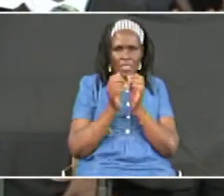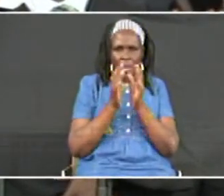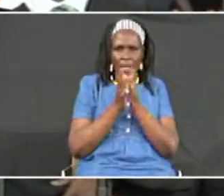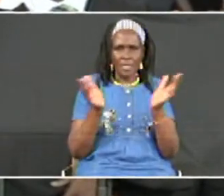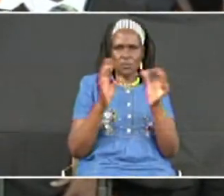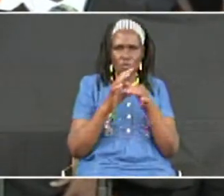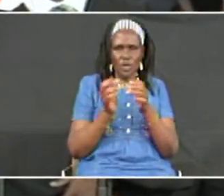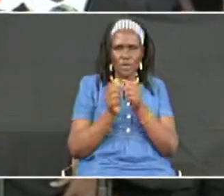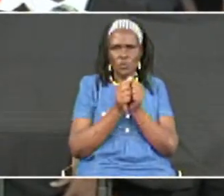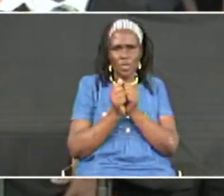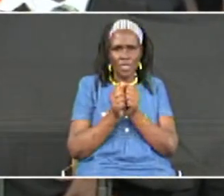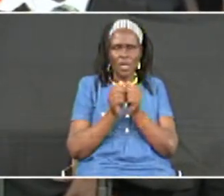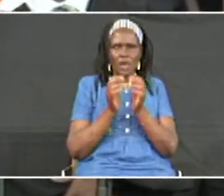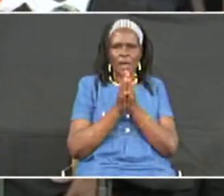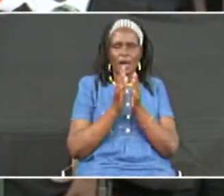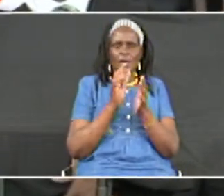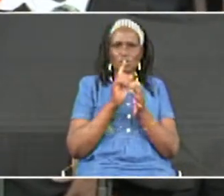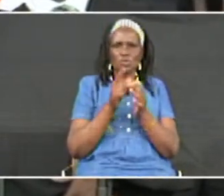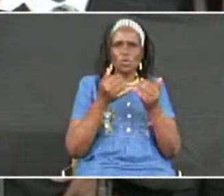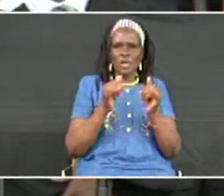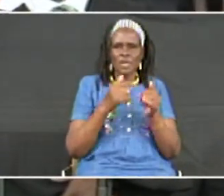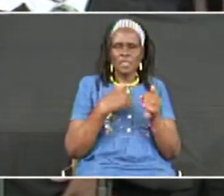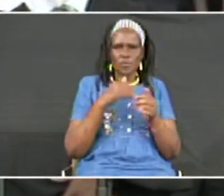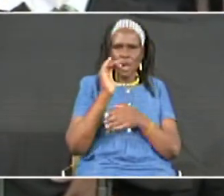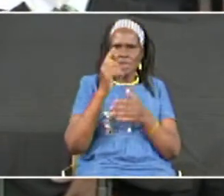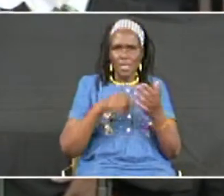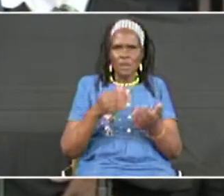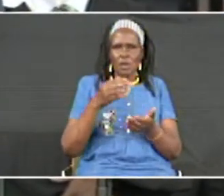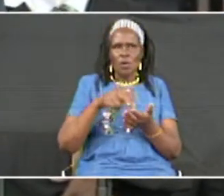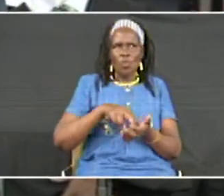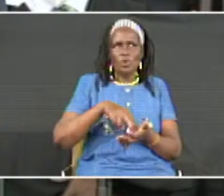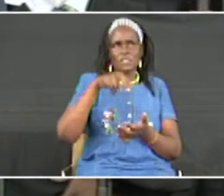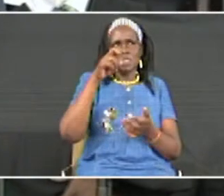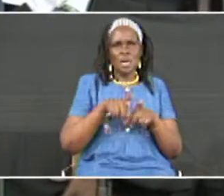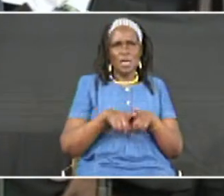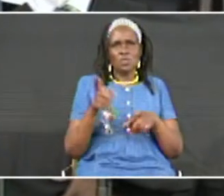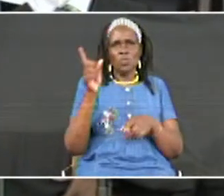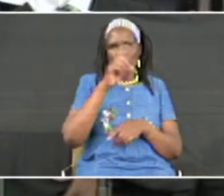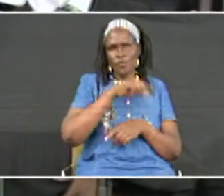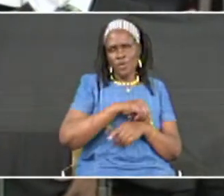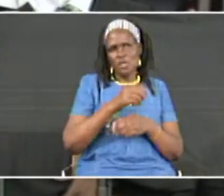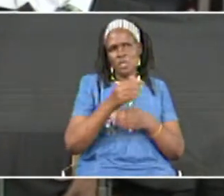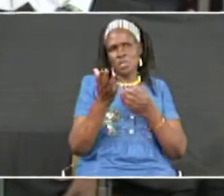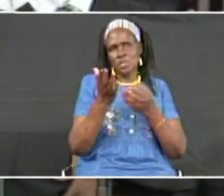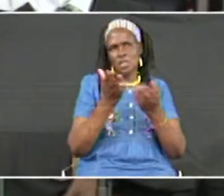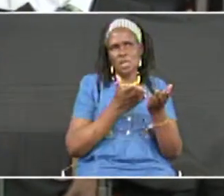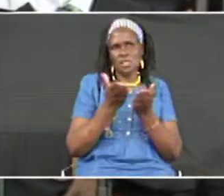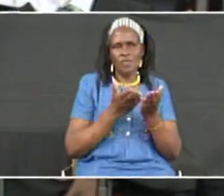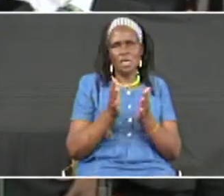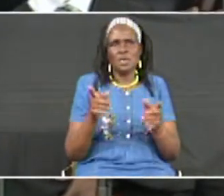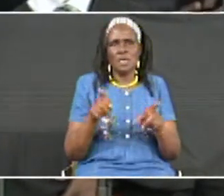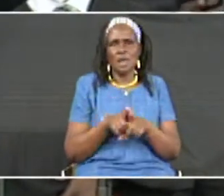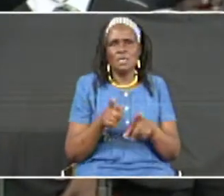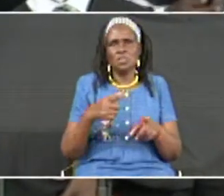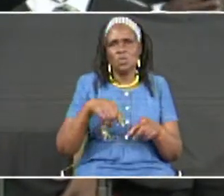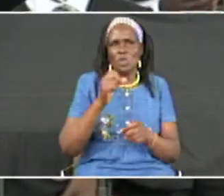together. And so let me ask that we stand as we finish the service, and as we do